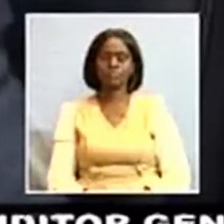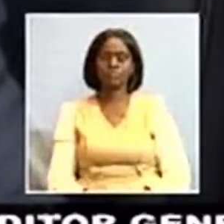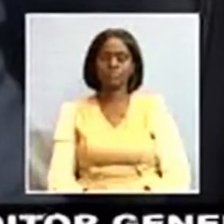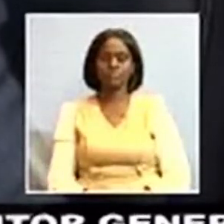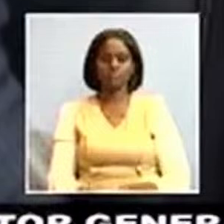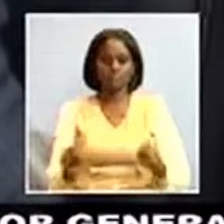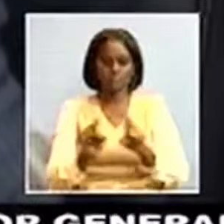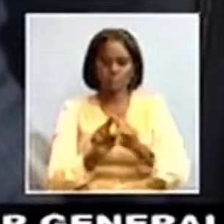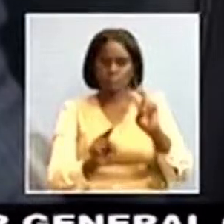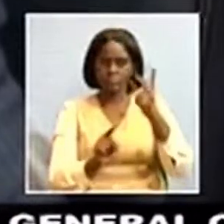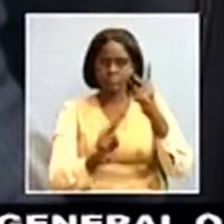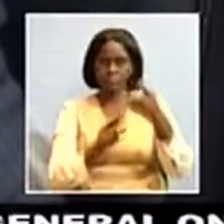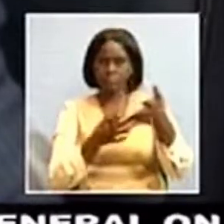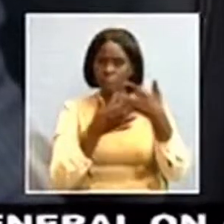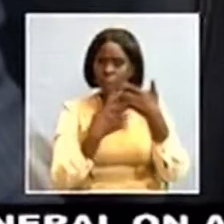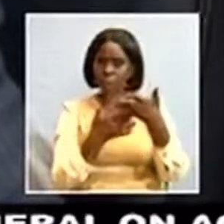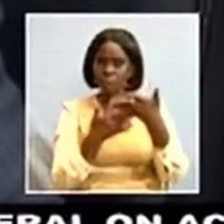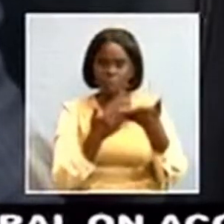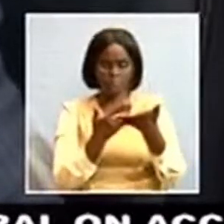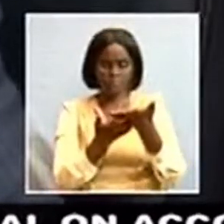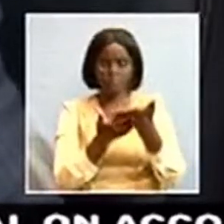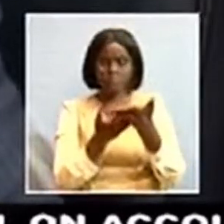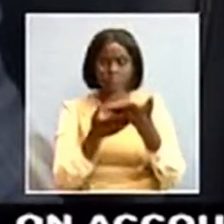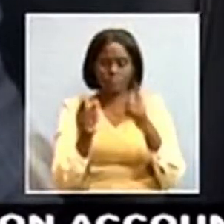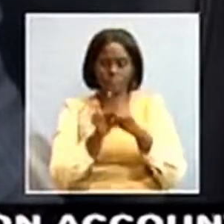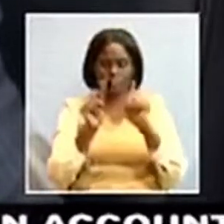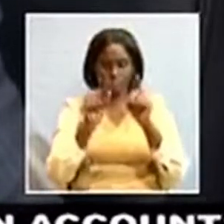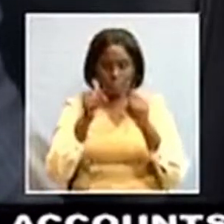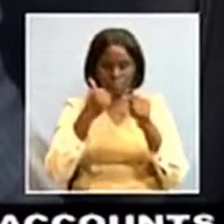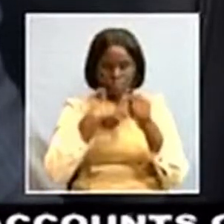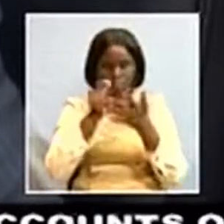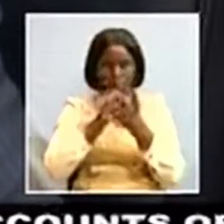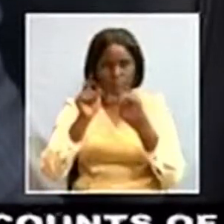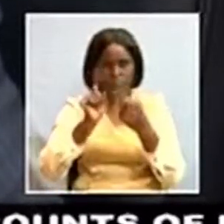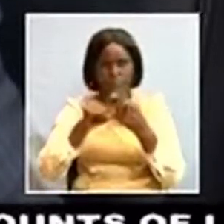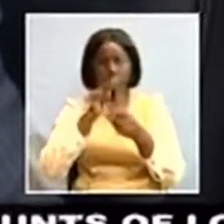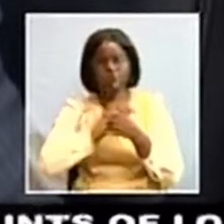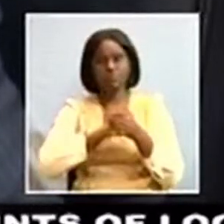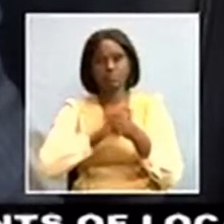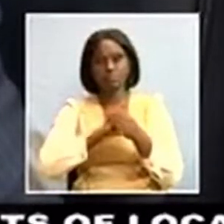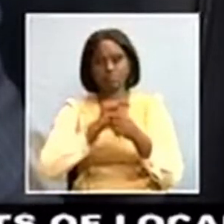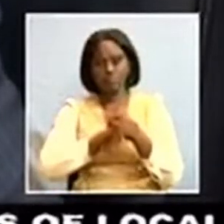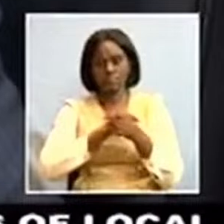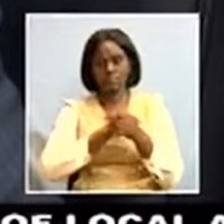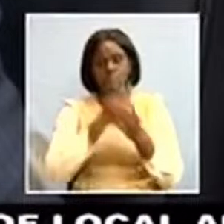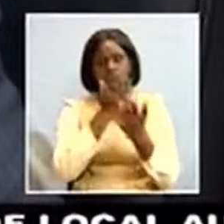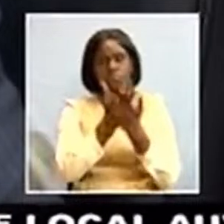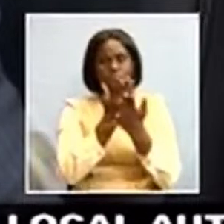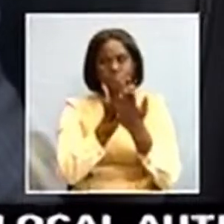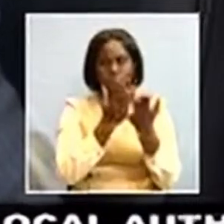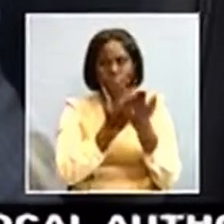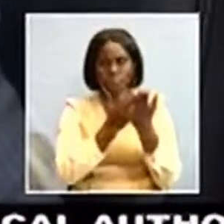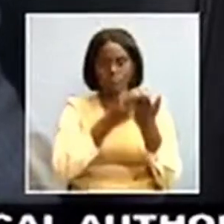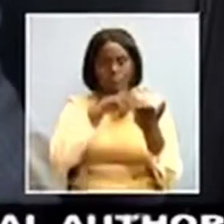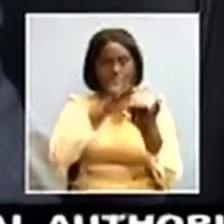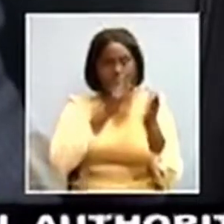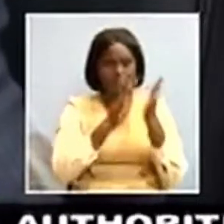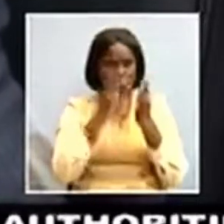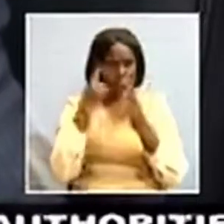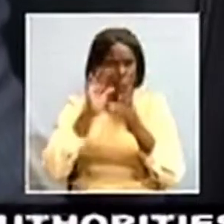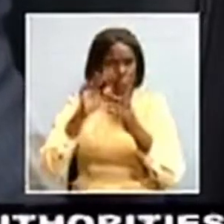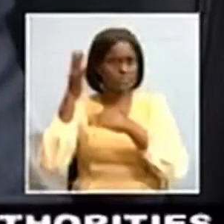The second document is where they've written to NAPSA proposing the payment plan for